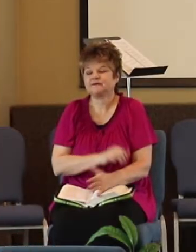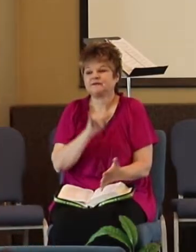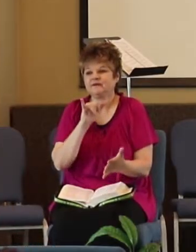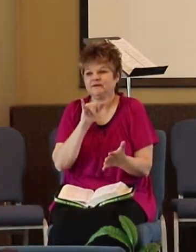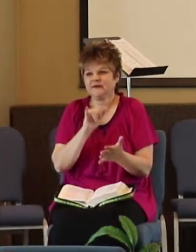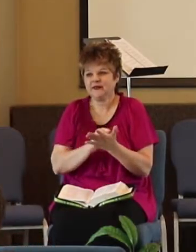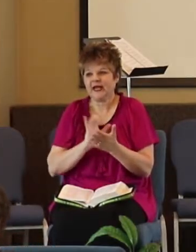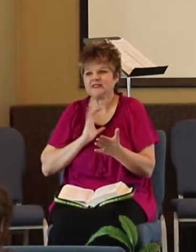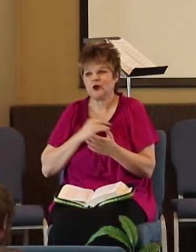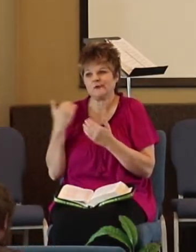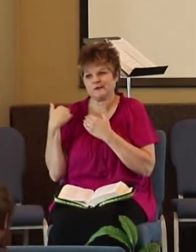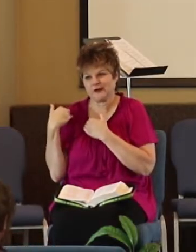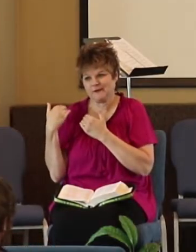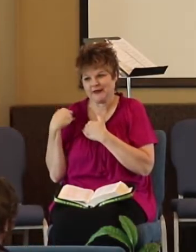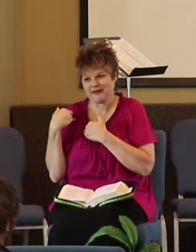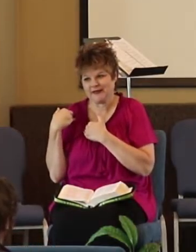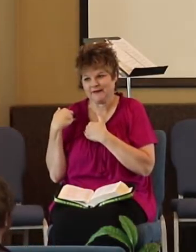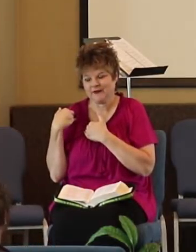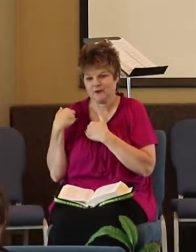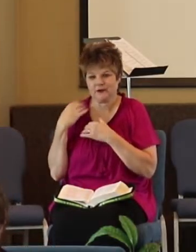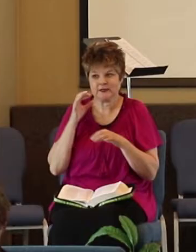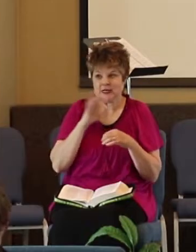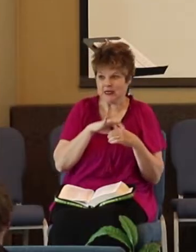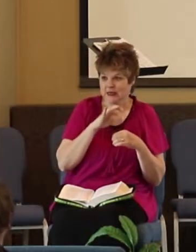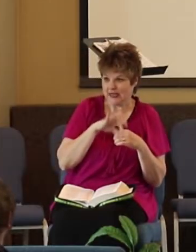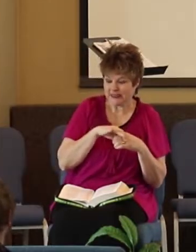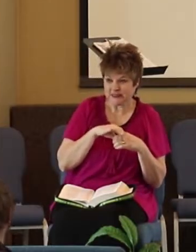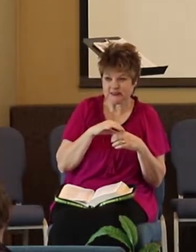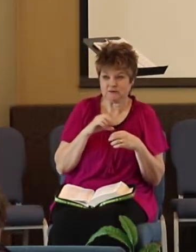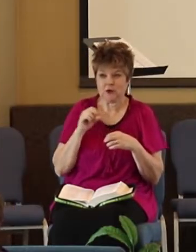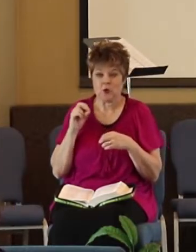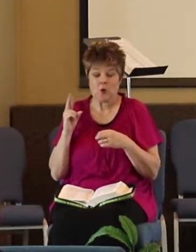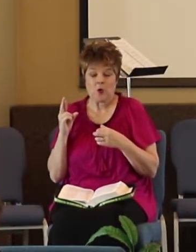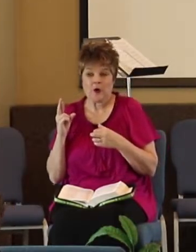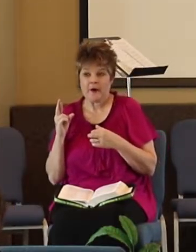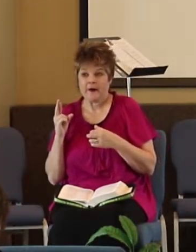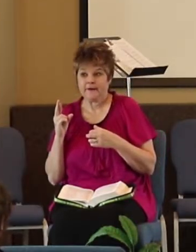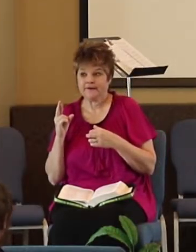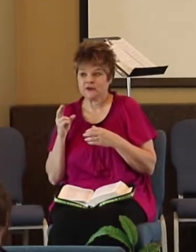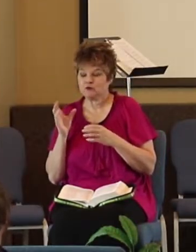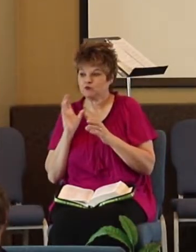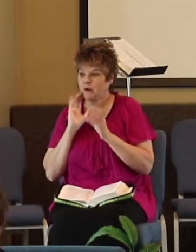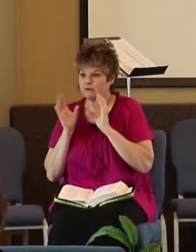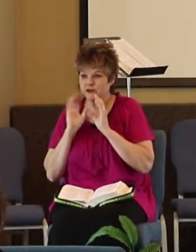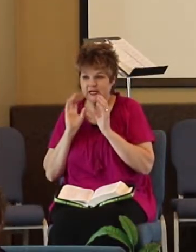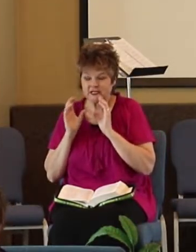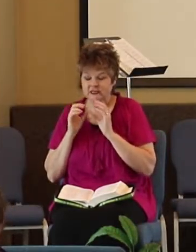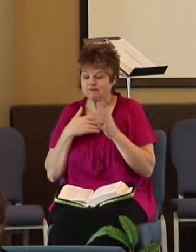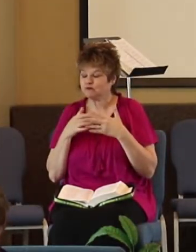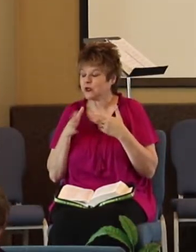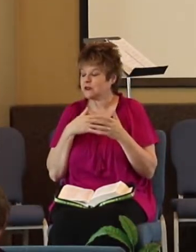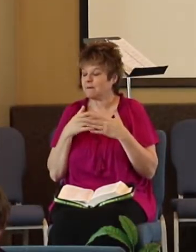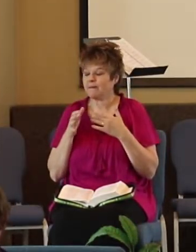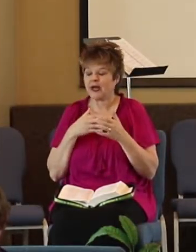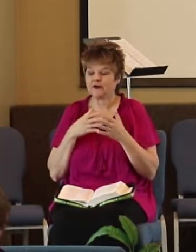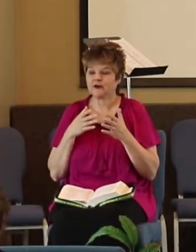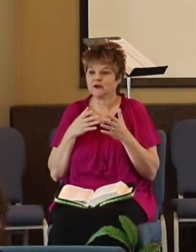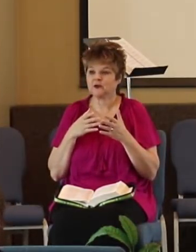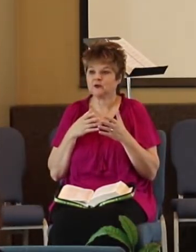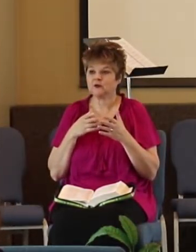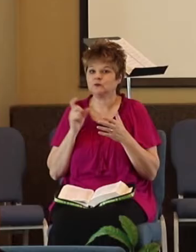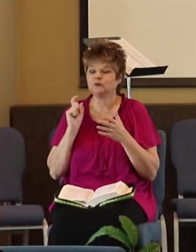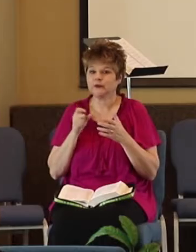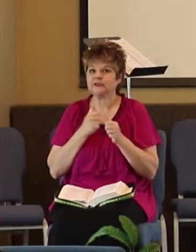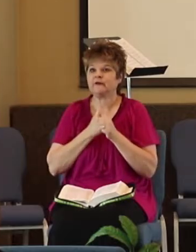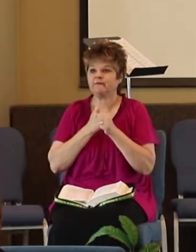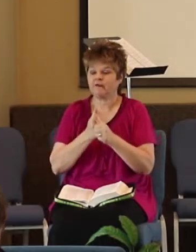That's our responsibility. Whether it's an election, whether it's in a conversation, no matter where it is, we are to